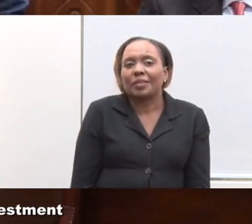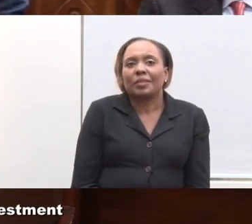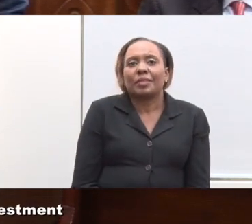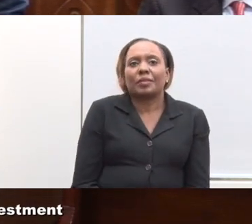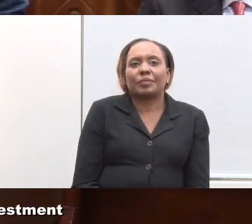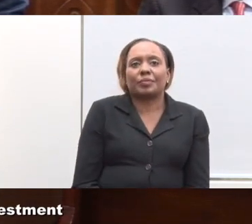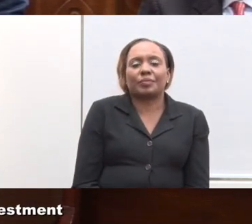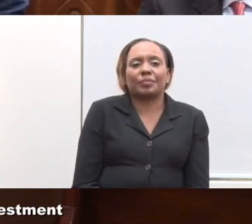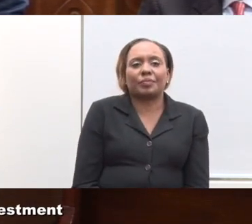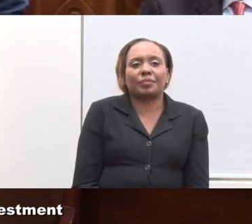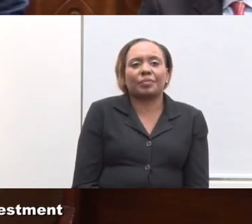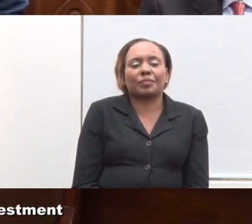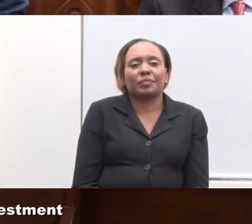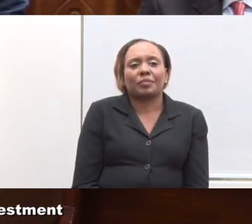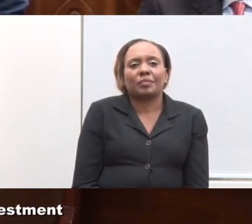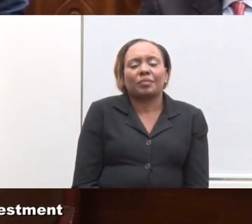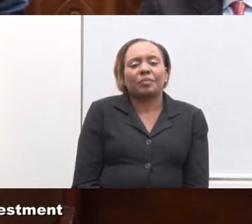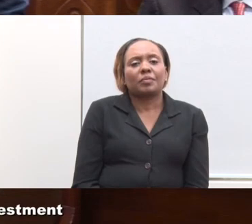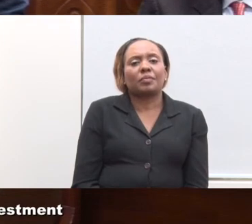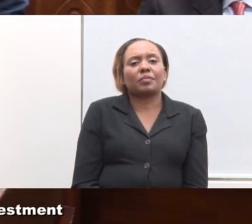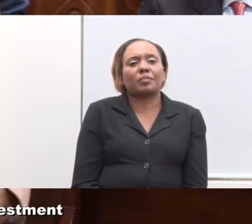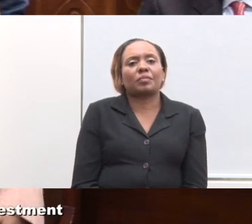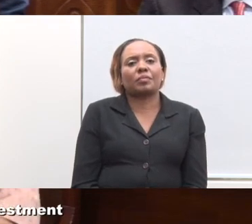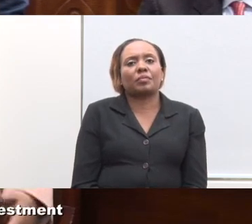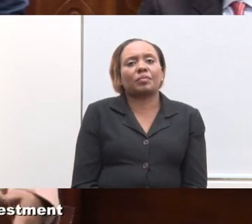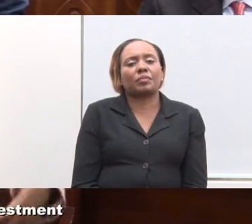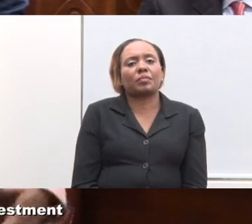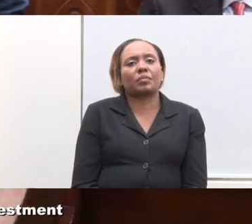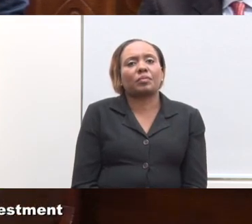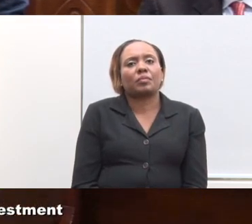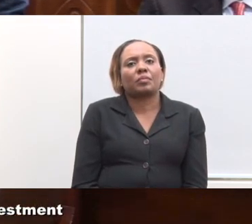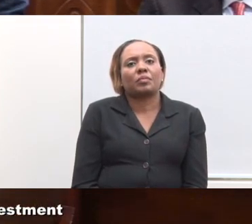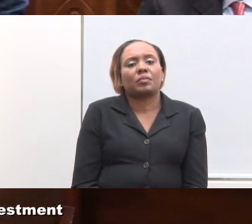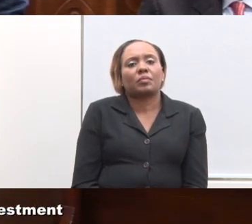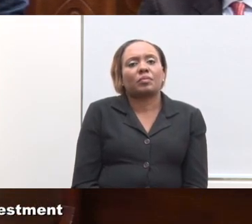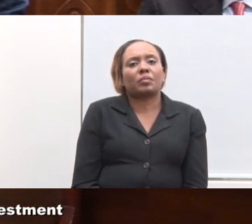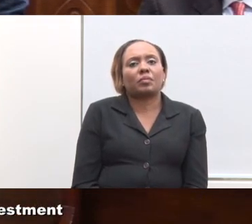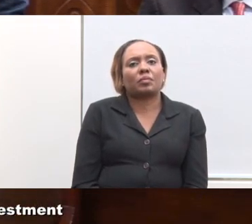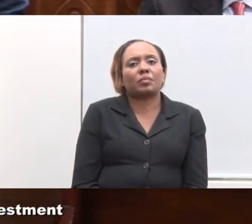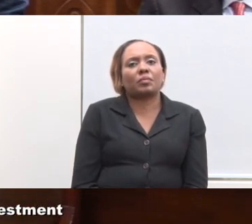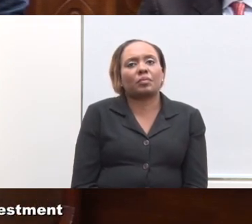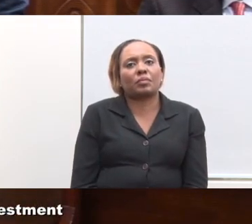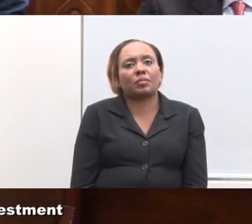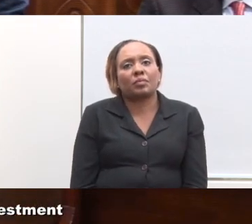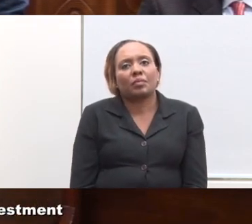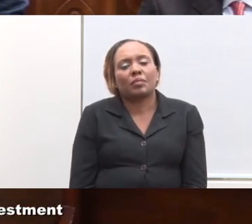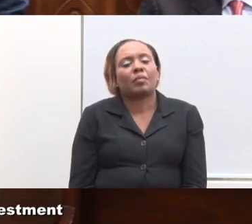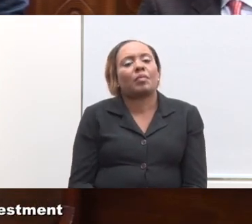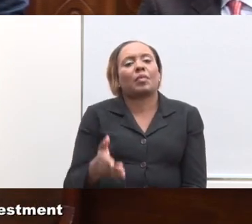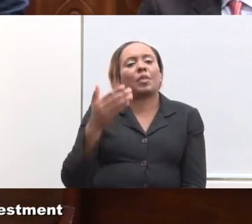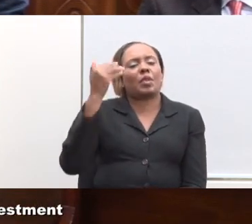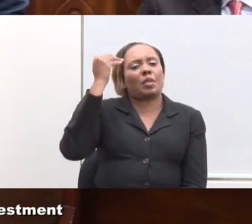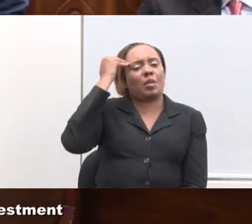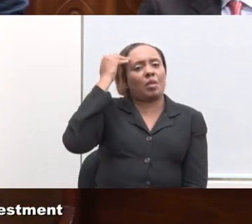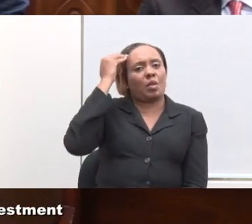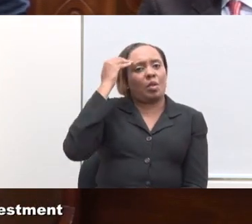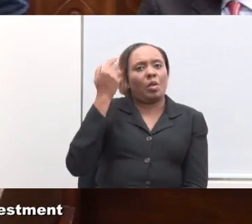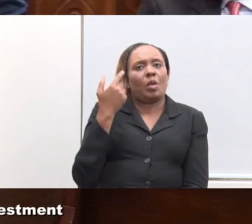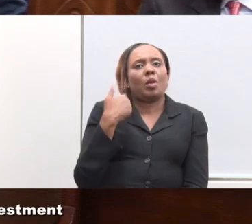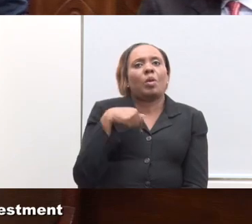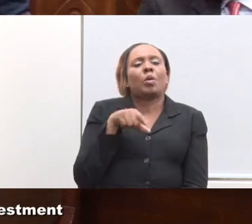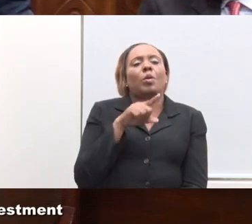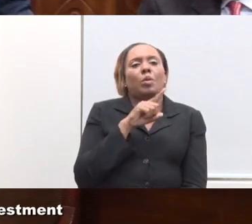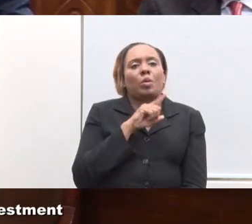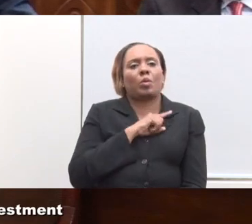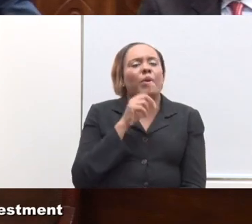a very real sense, Mr. Speaker, we have said that war will not come to us in the traditional ways. We didn't know how